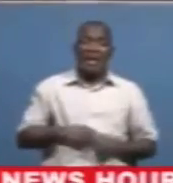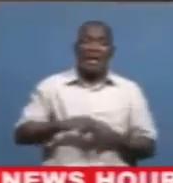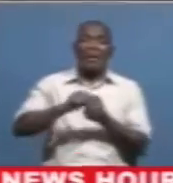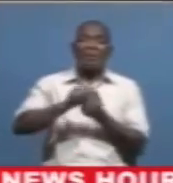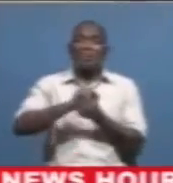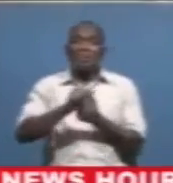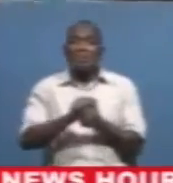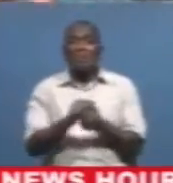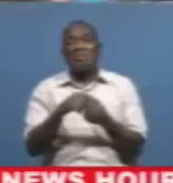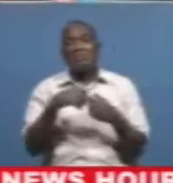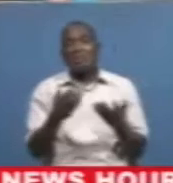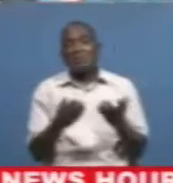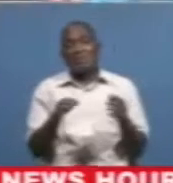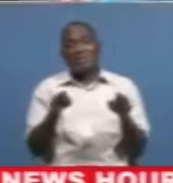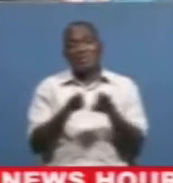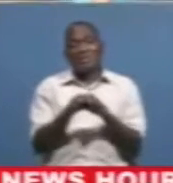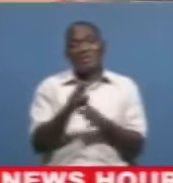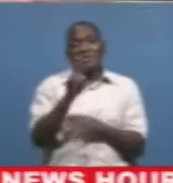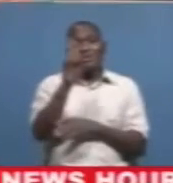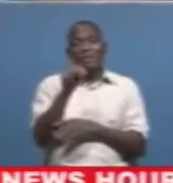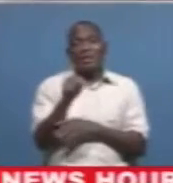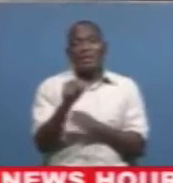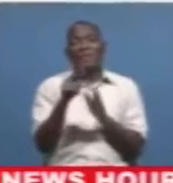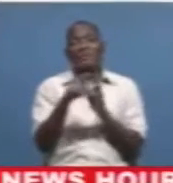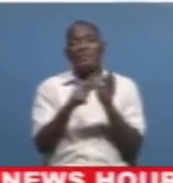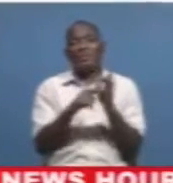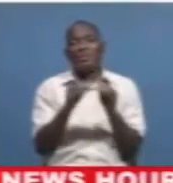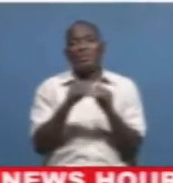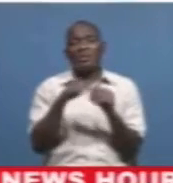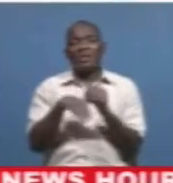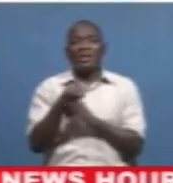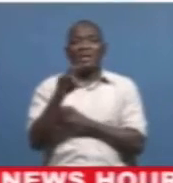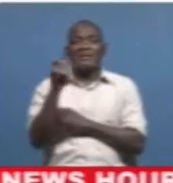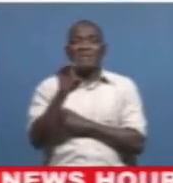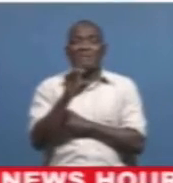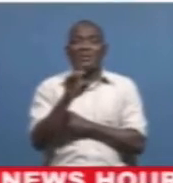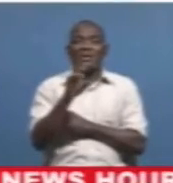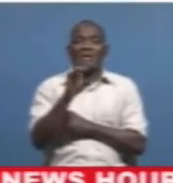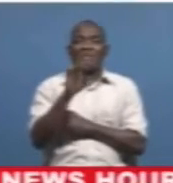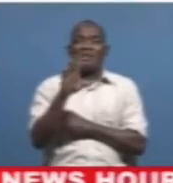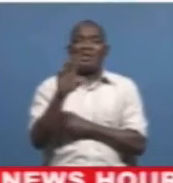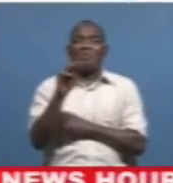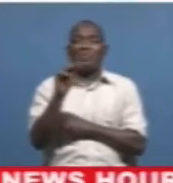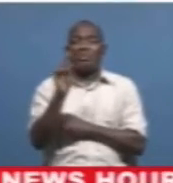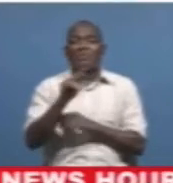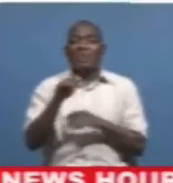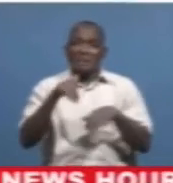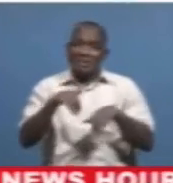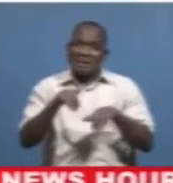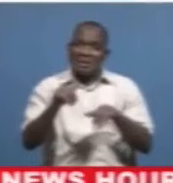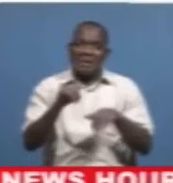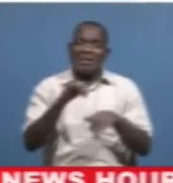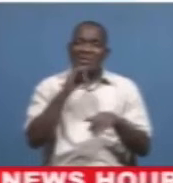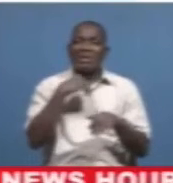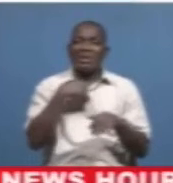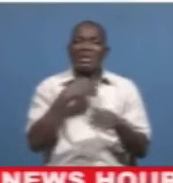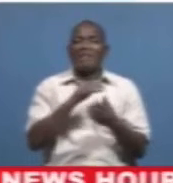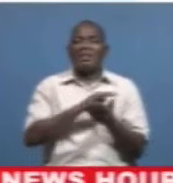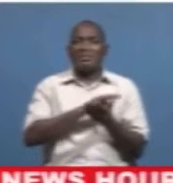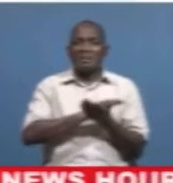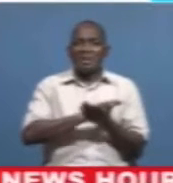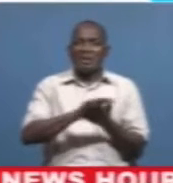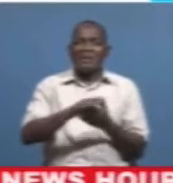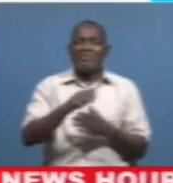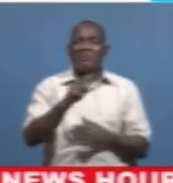According to the United Nations report, about 785 million people still remain without basic